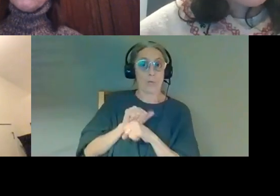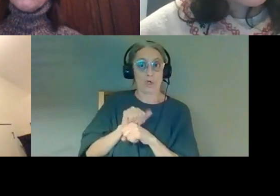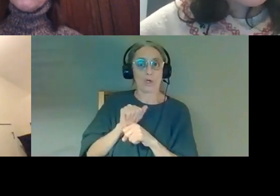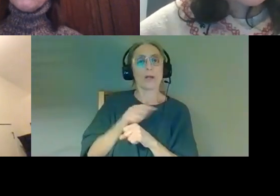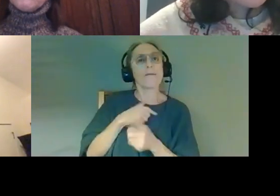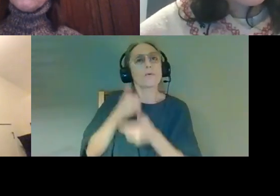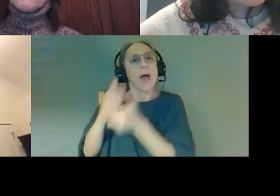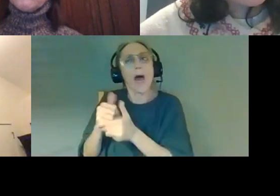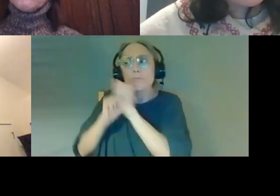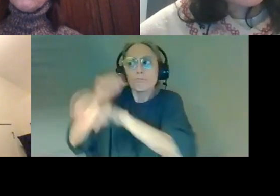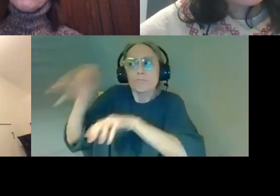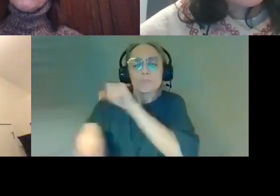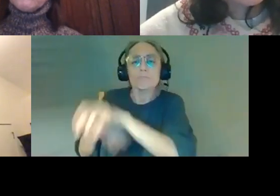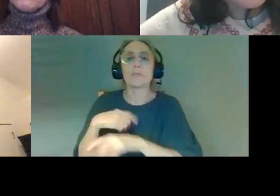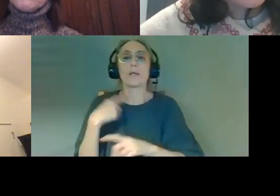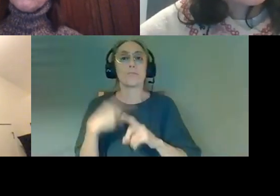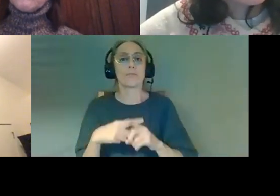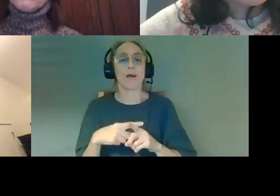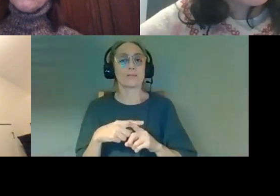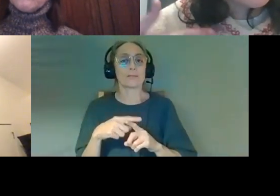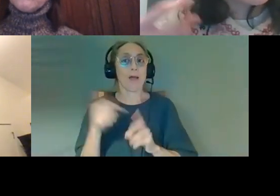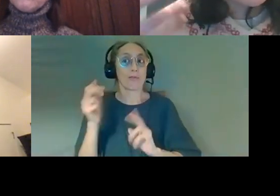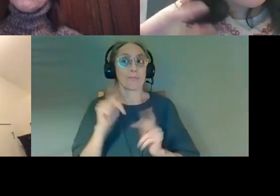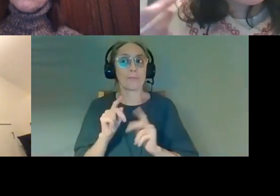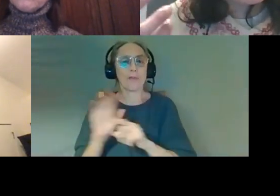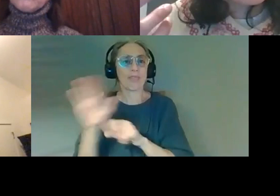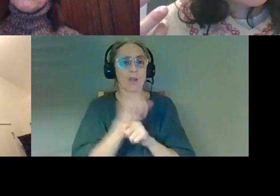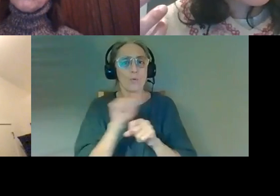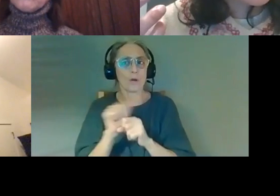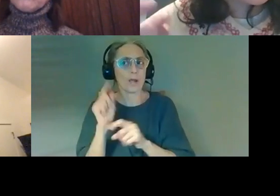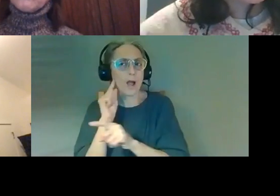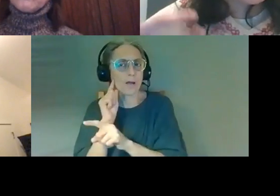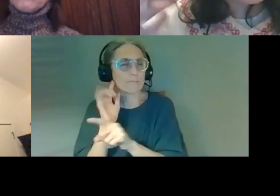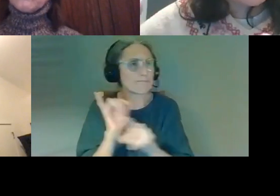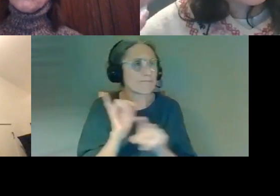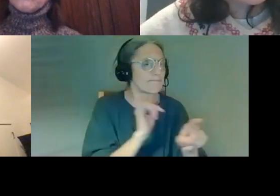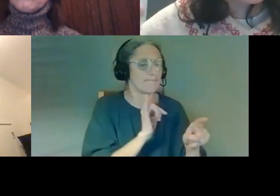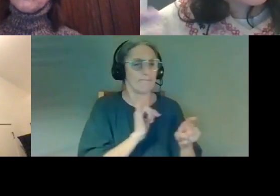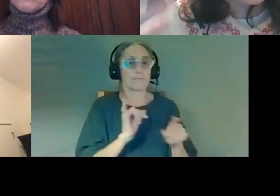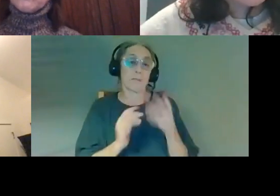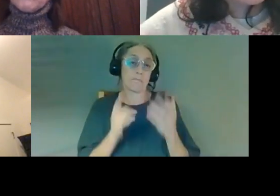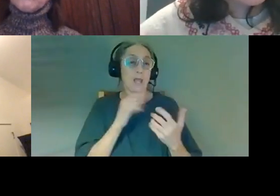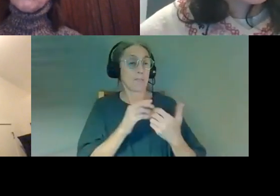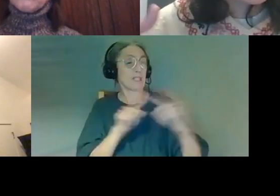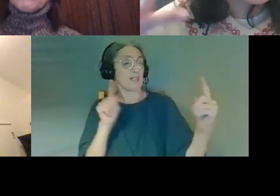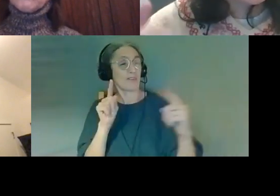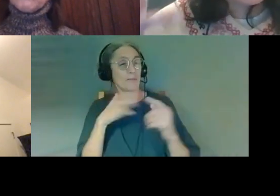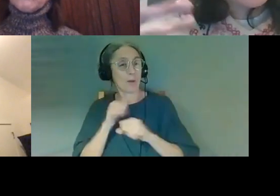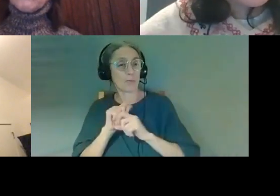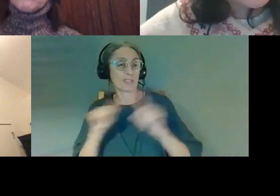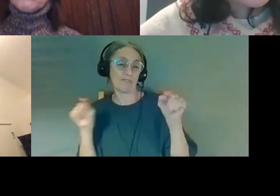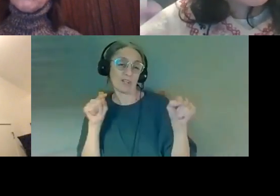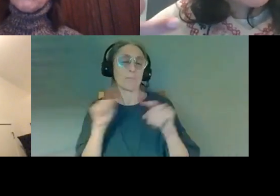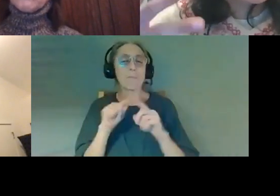But also hearing what other people are doing, even if it's not within my realm of work. I think working with other individuals, you know,